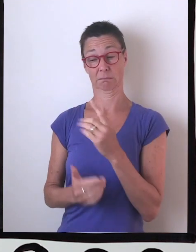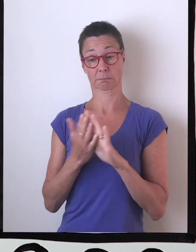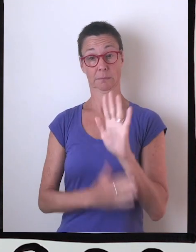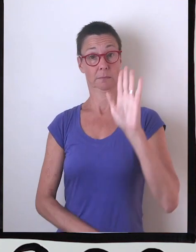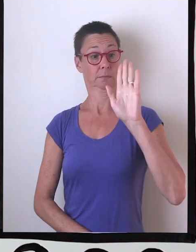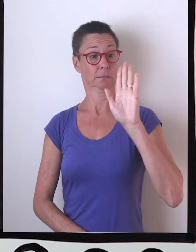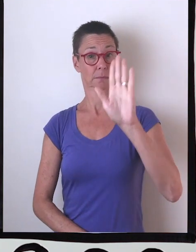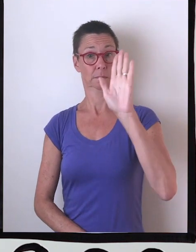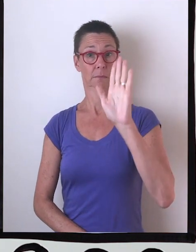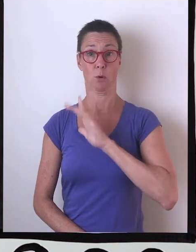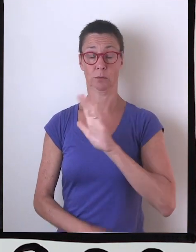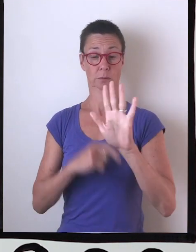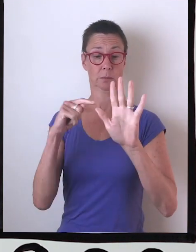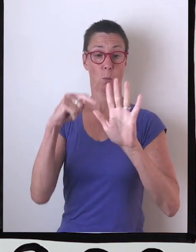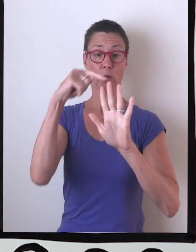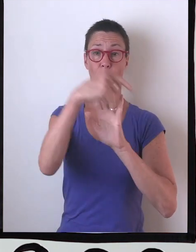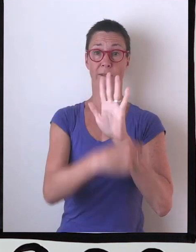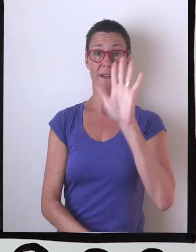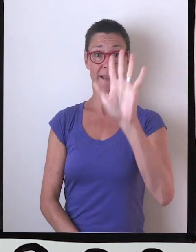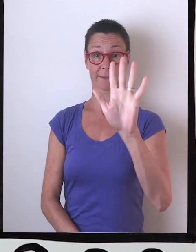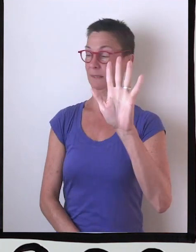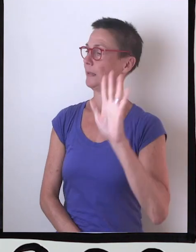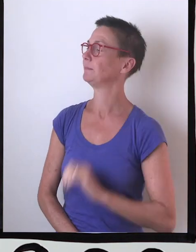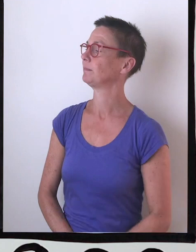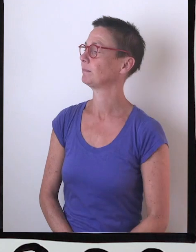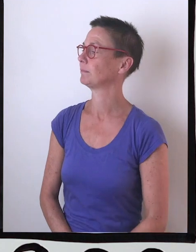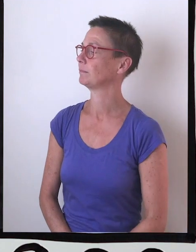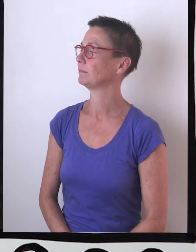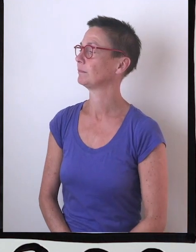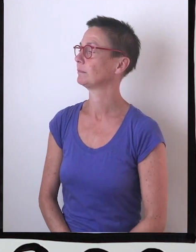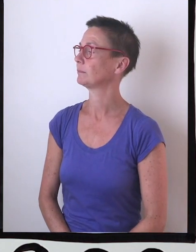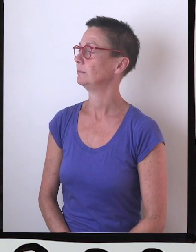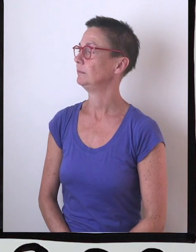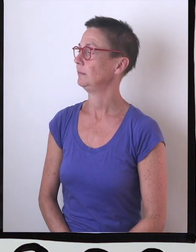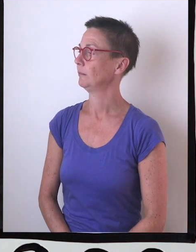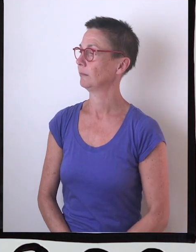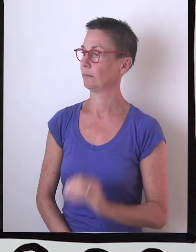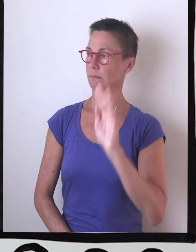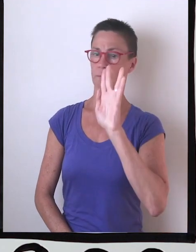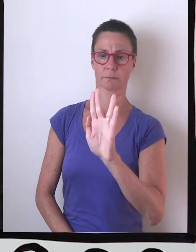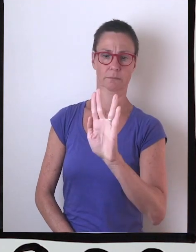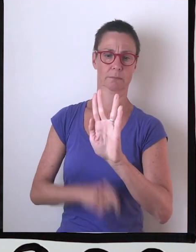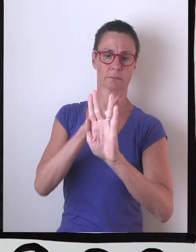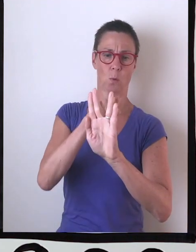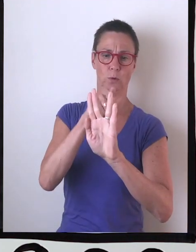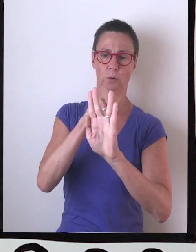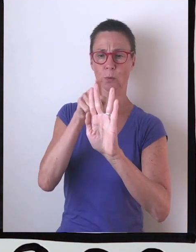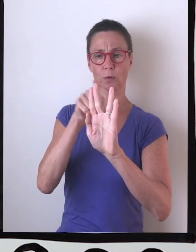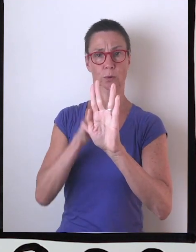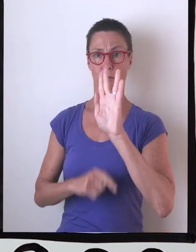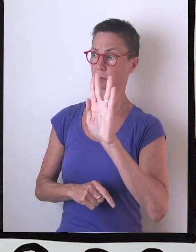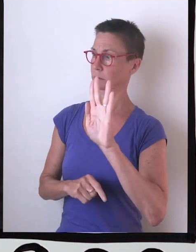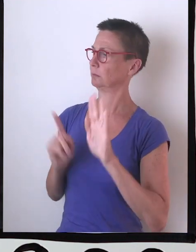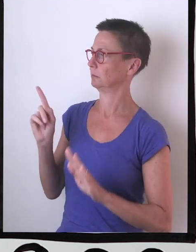There, that's my high five, because you've got five fingers. Then I'm going to do live long and prosper, which is like one,